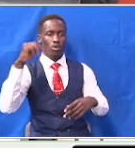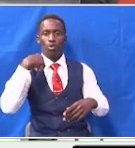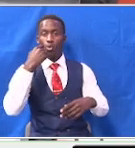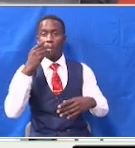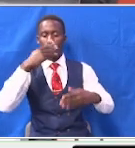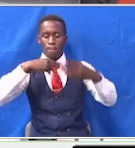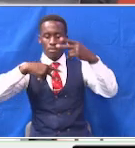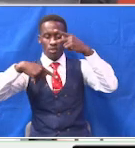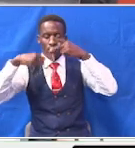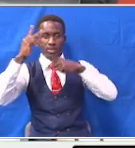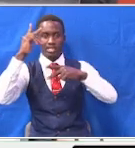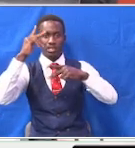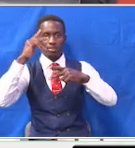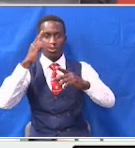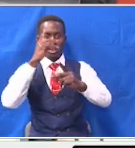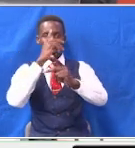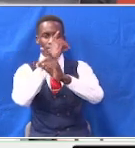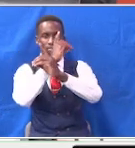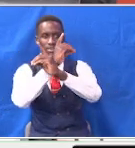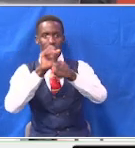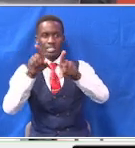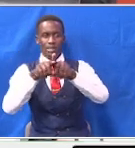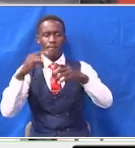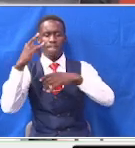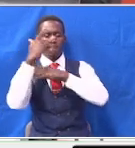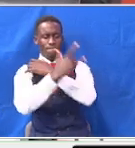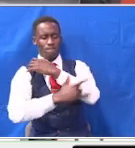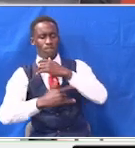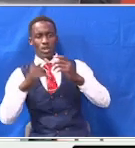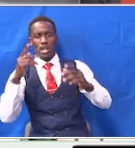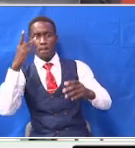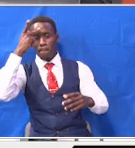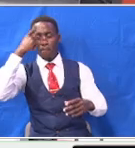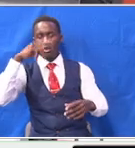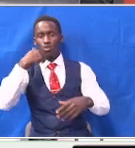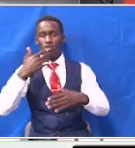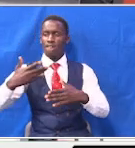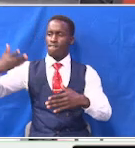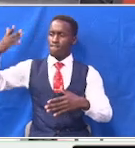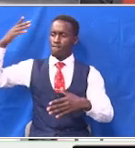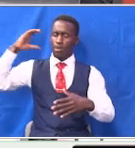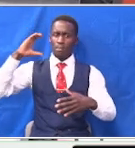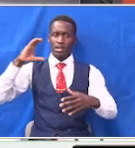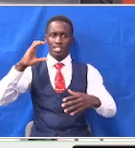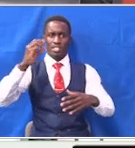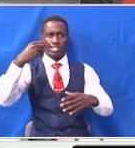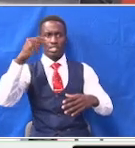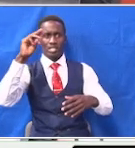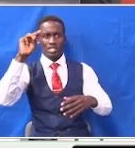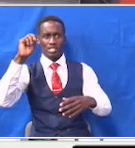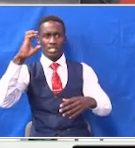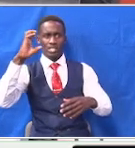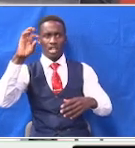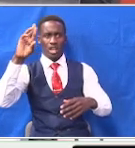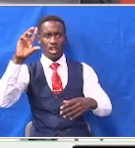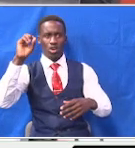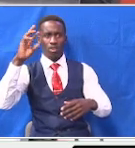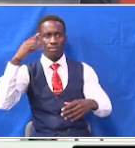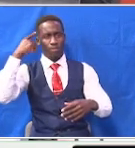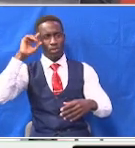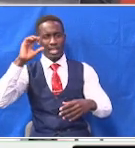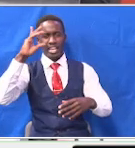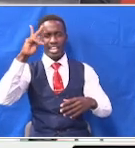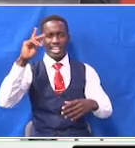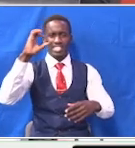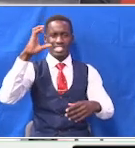of defense and foreign policy, and he's a former vice chancellor of KCA University, as well as a senior associate at the Global